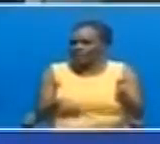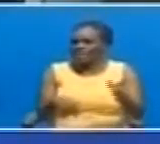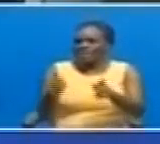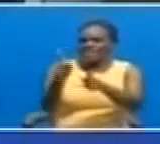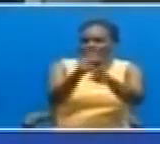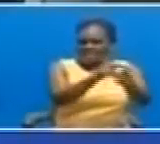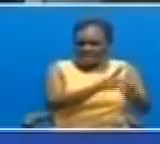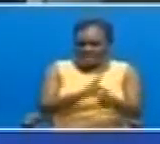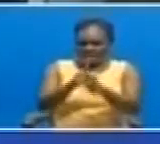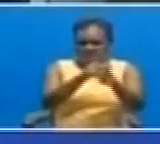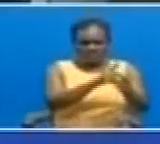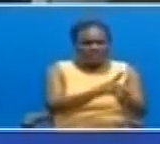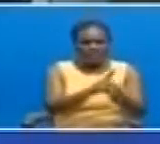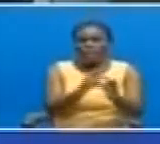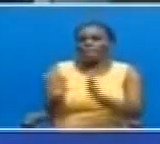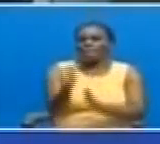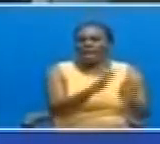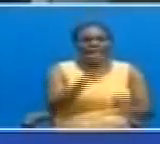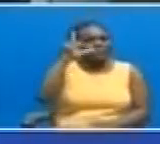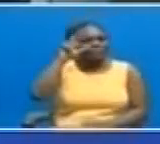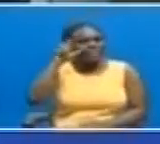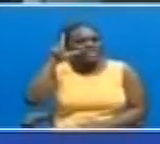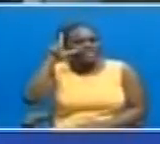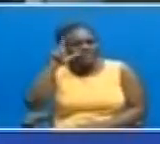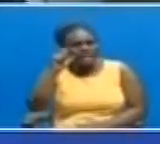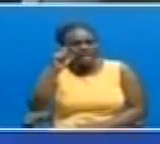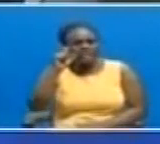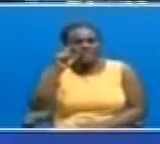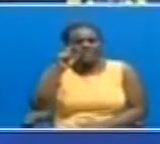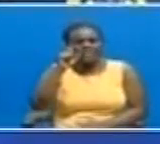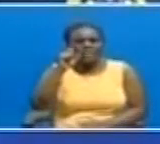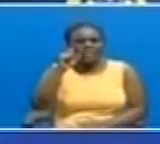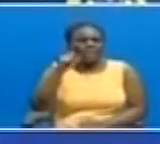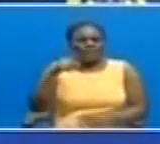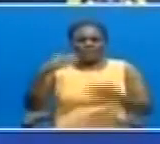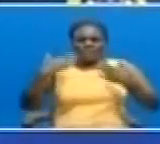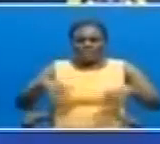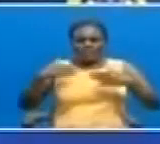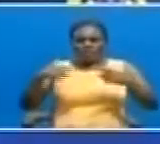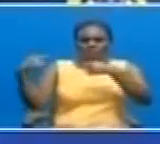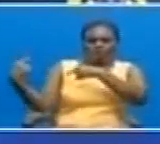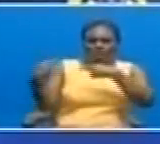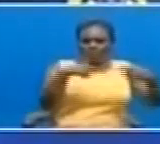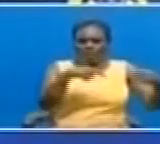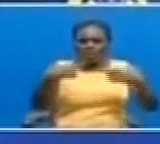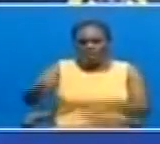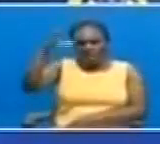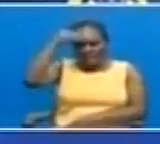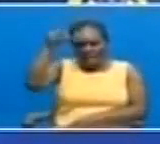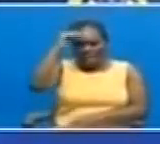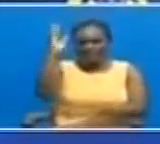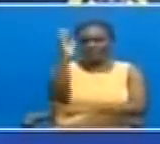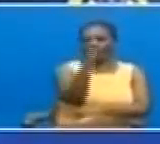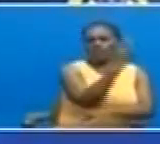carefully choreographed pictures of alleged warriors and militia training in a forest